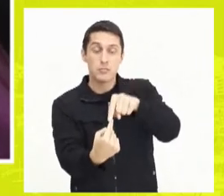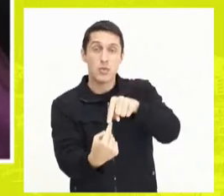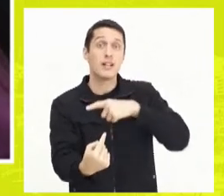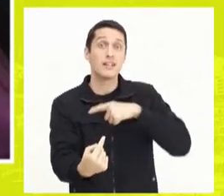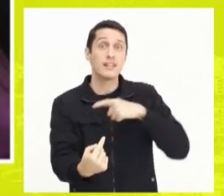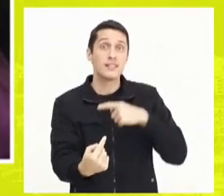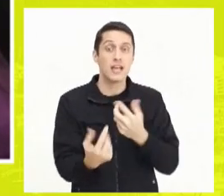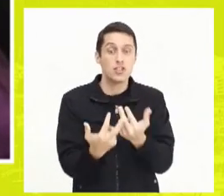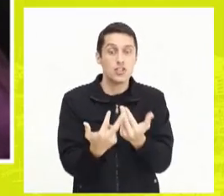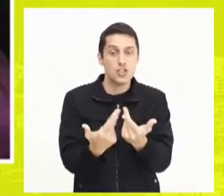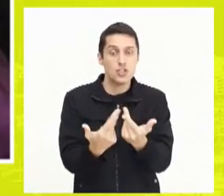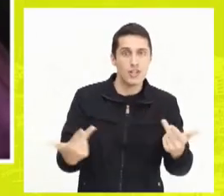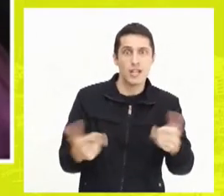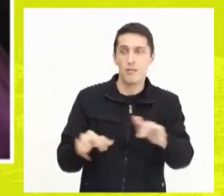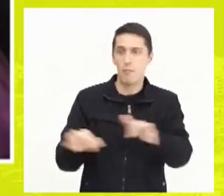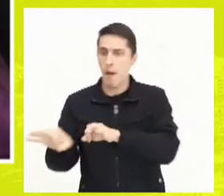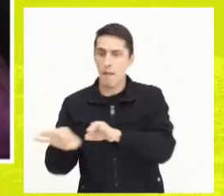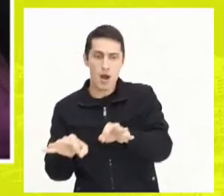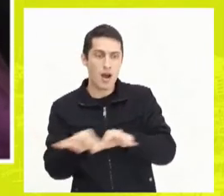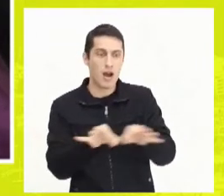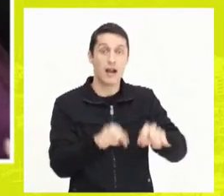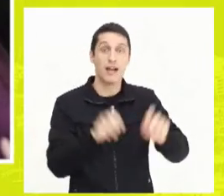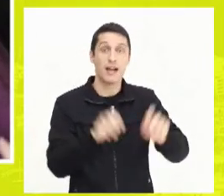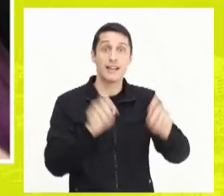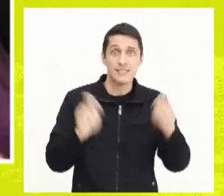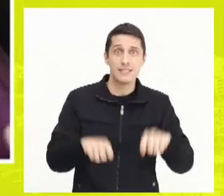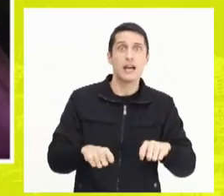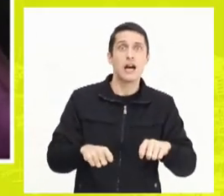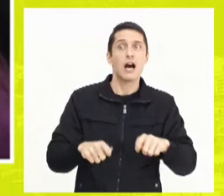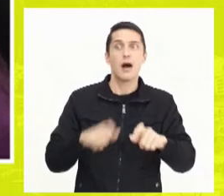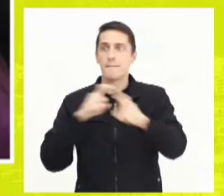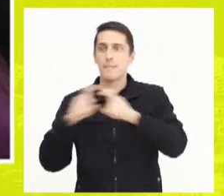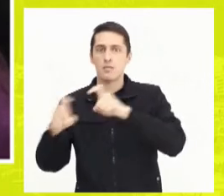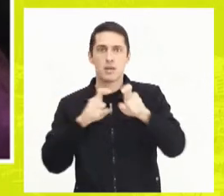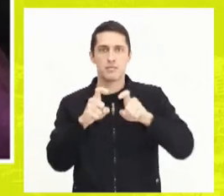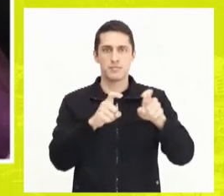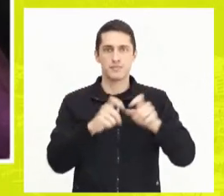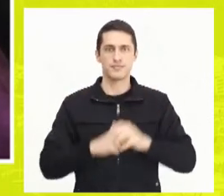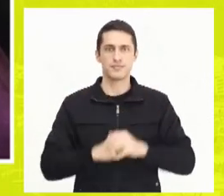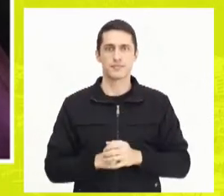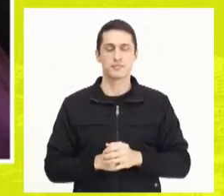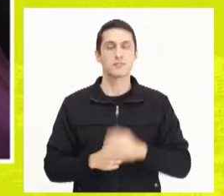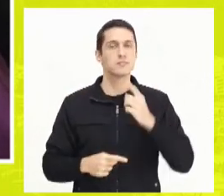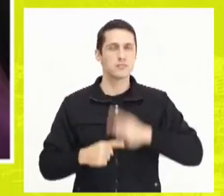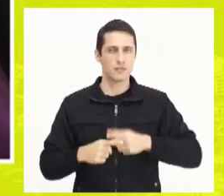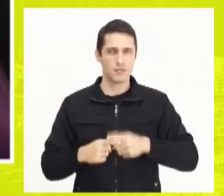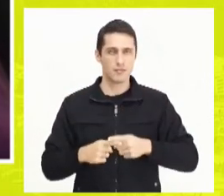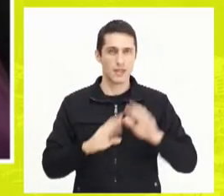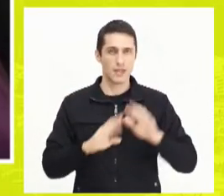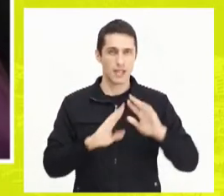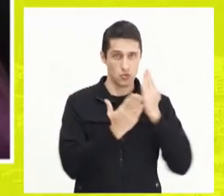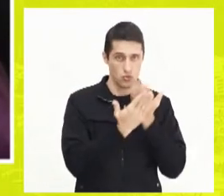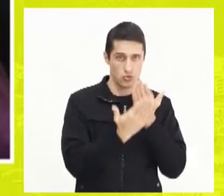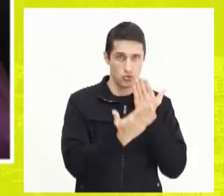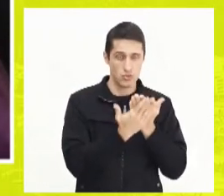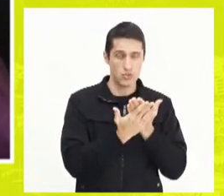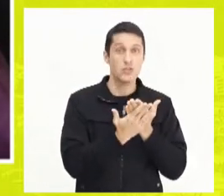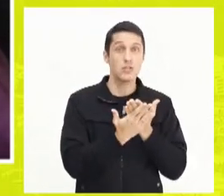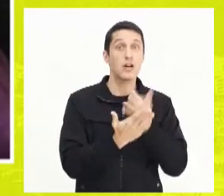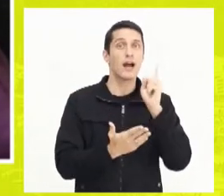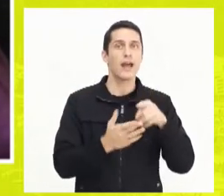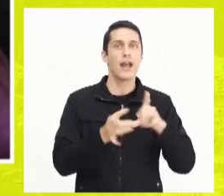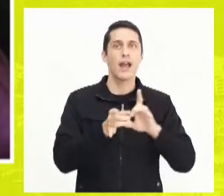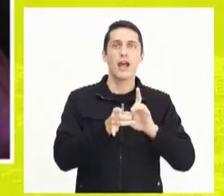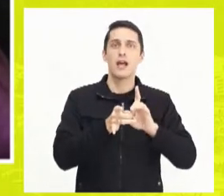have resources to make this debate happen because the